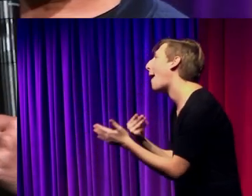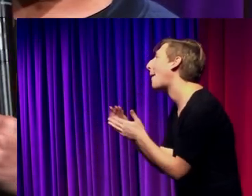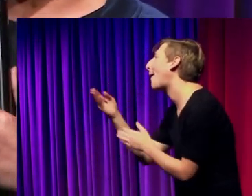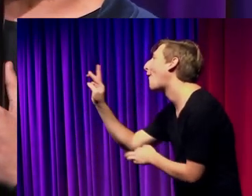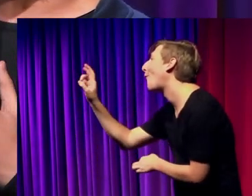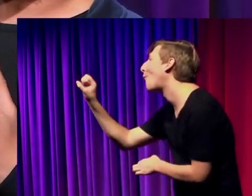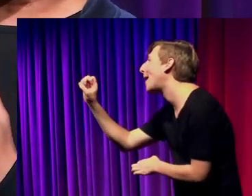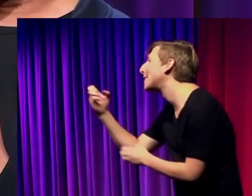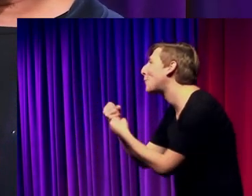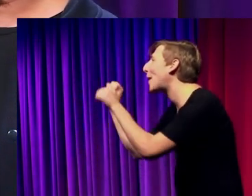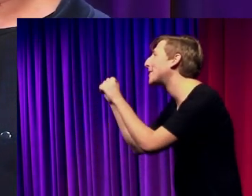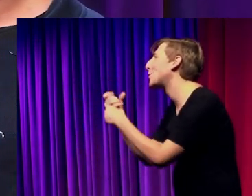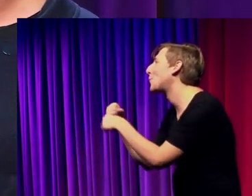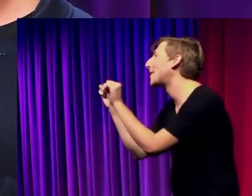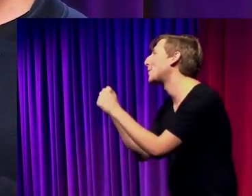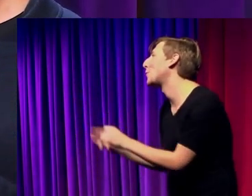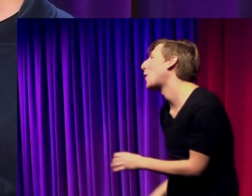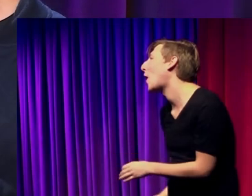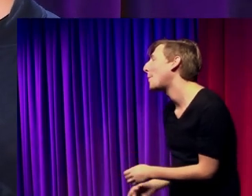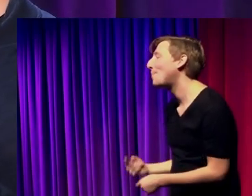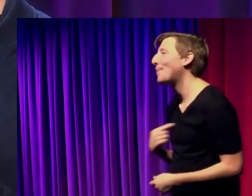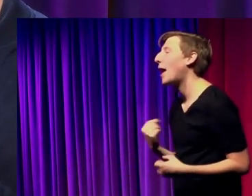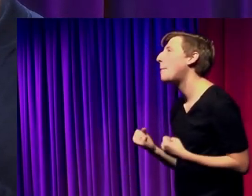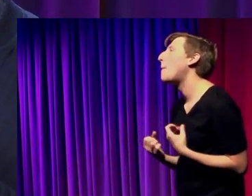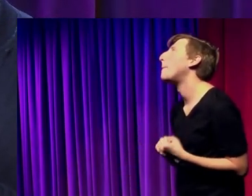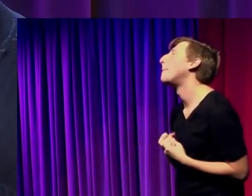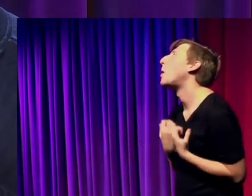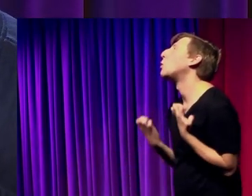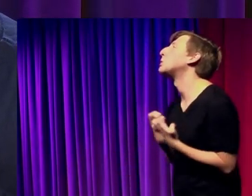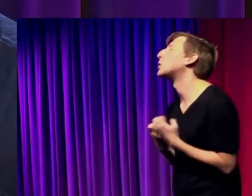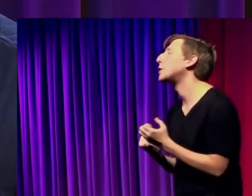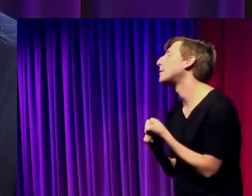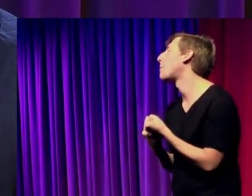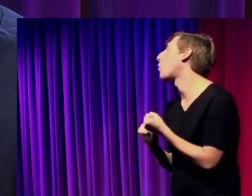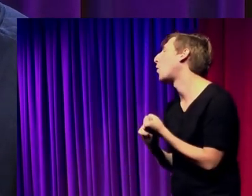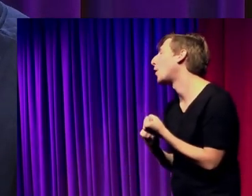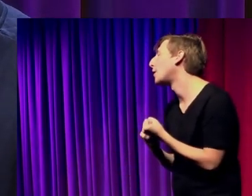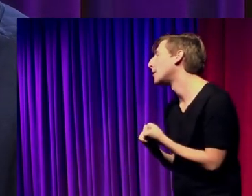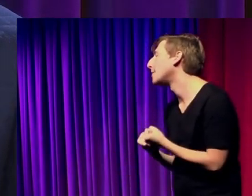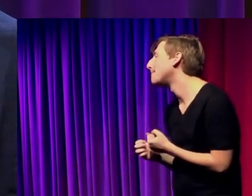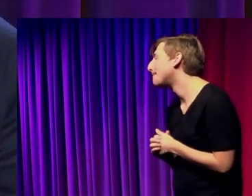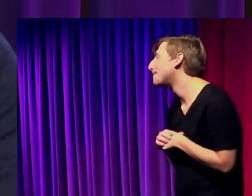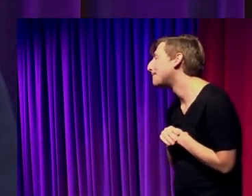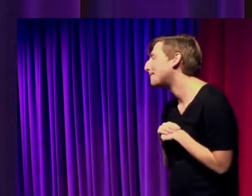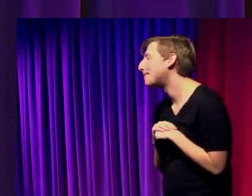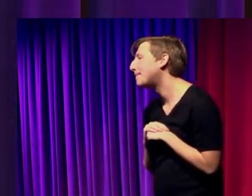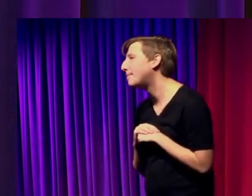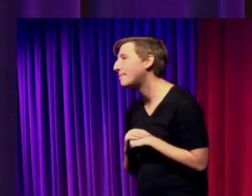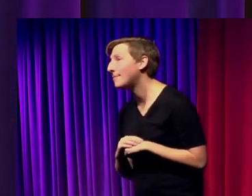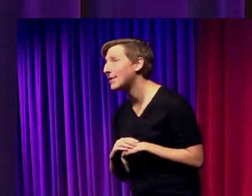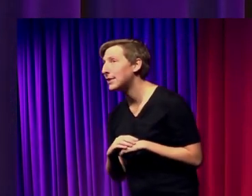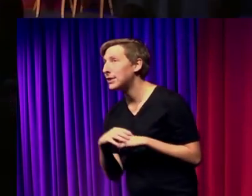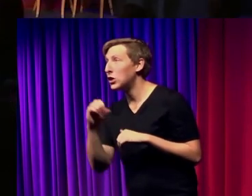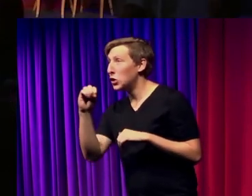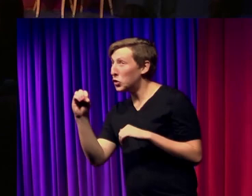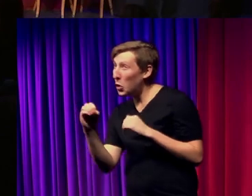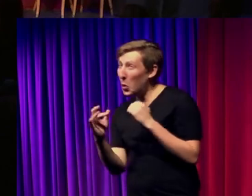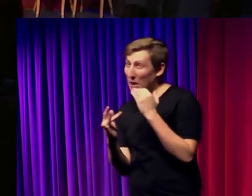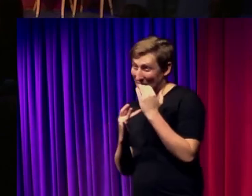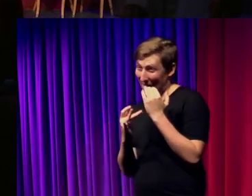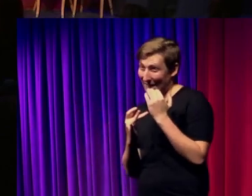Yeah, and she got it for emotional support. Yeah, so technically, she's the rescue.